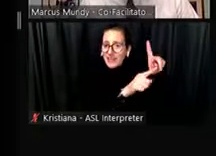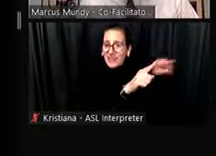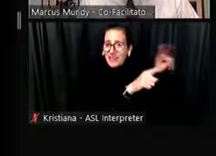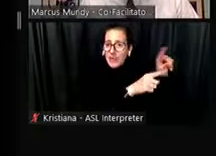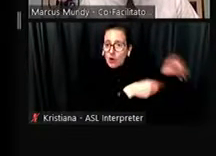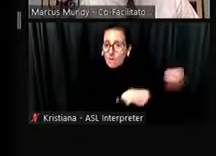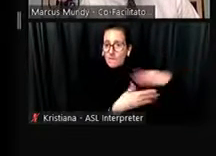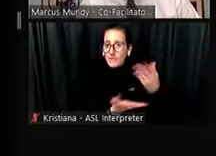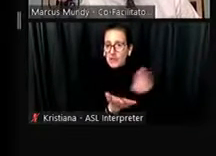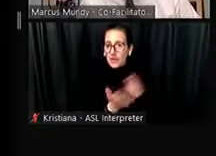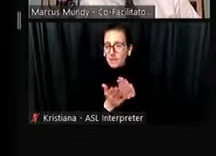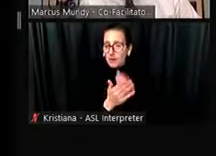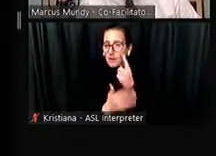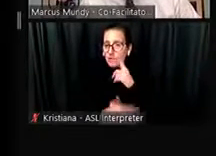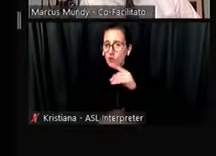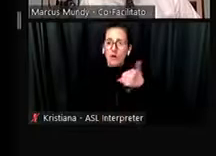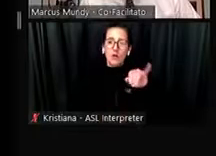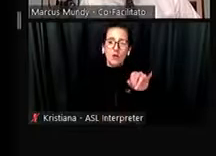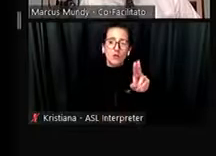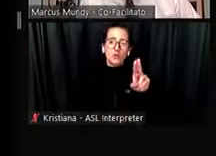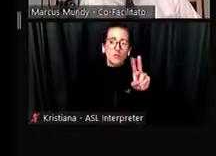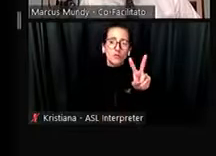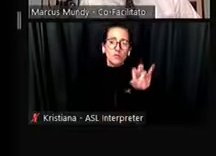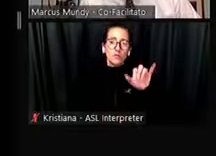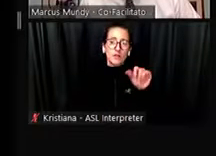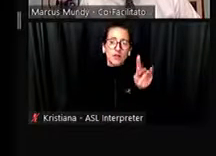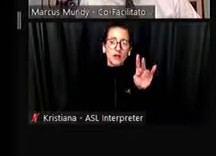and jail facilities,